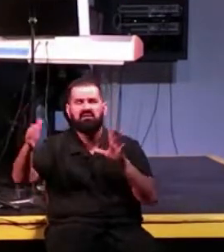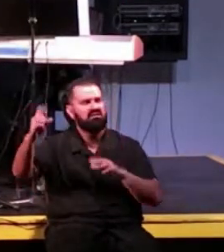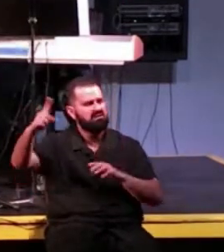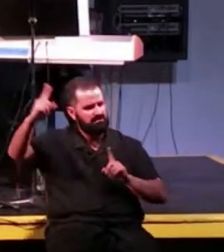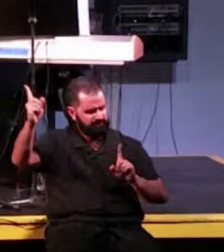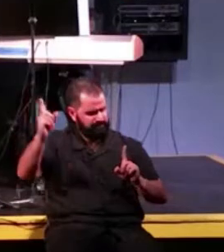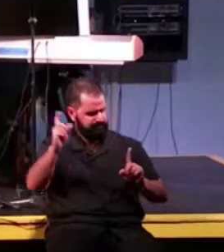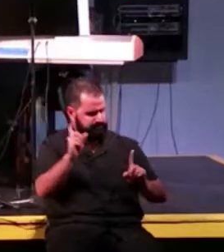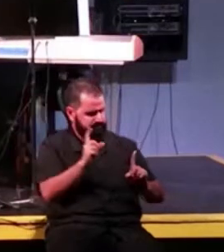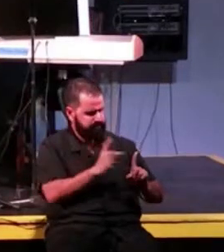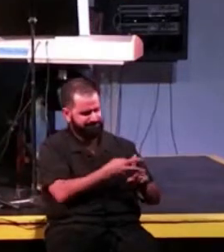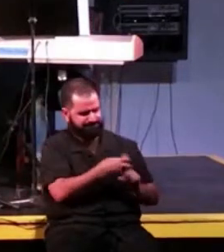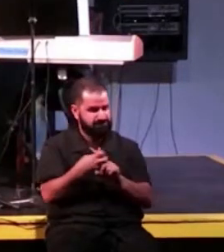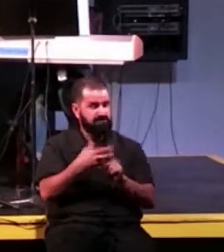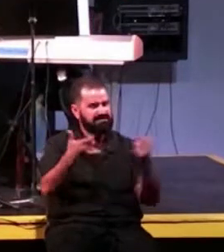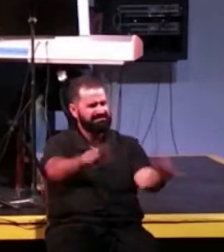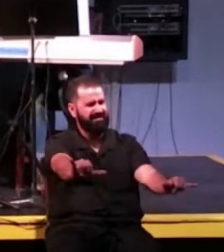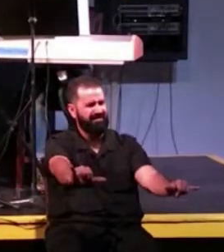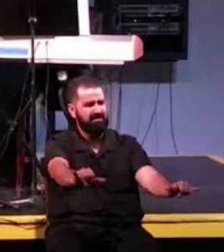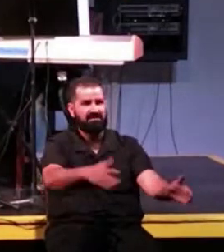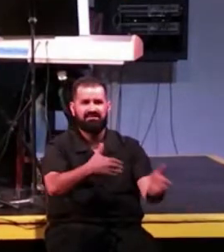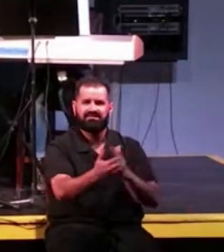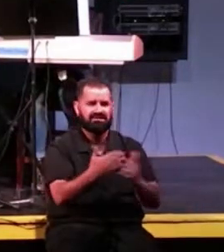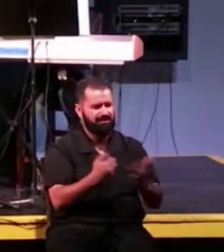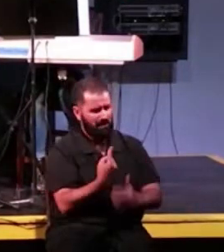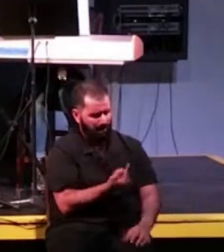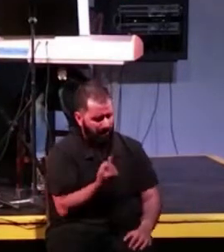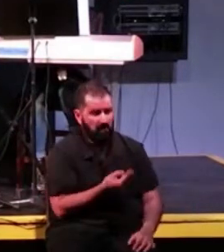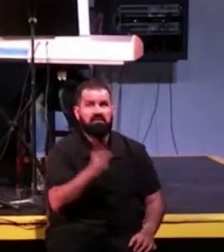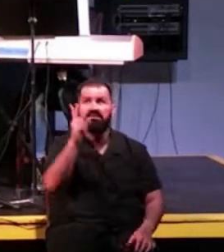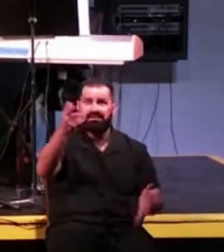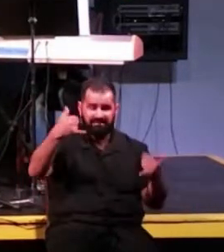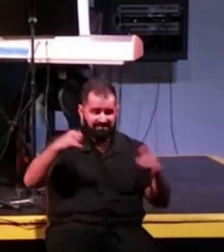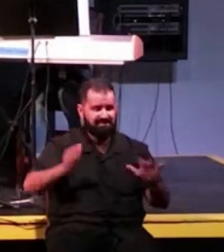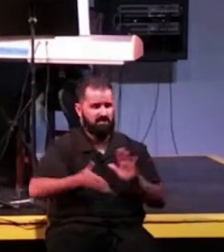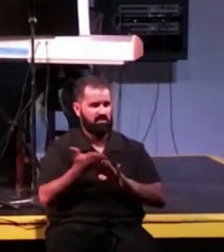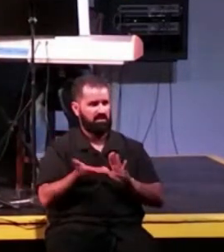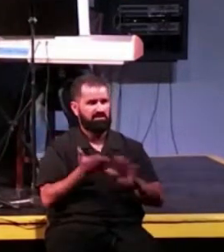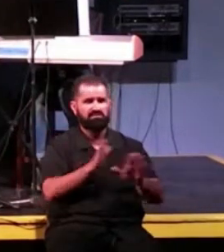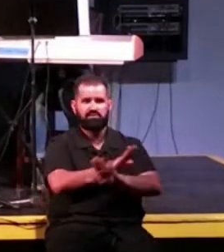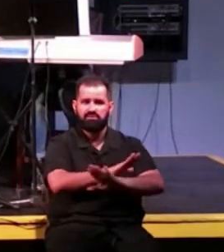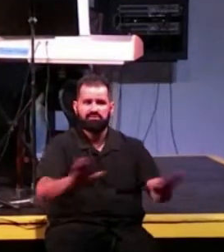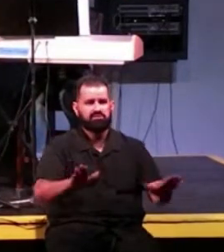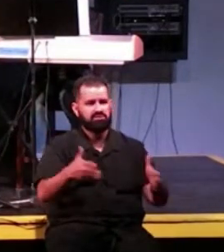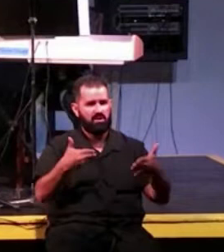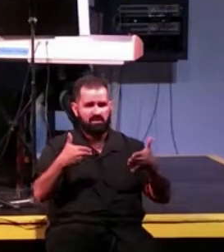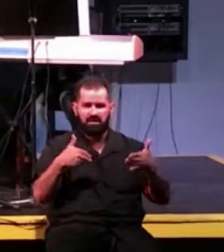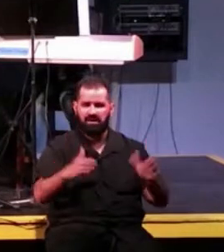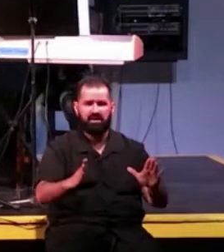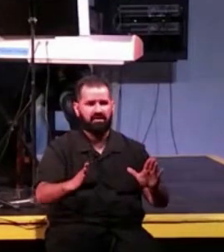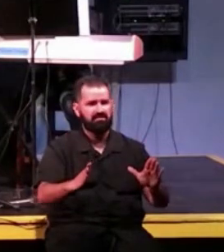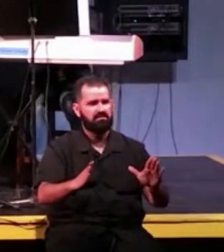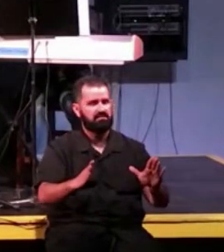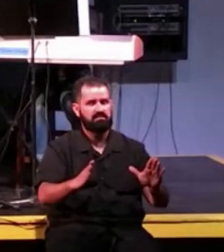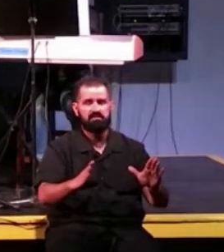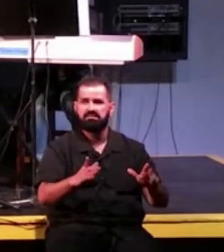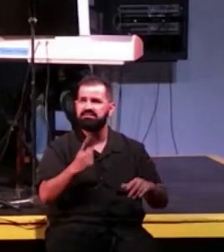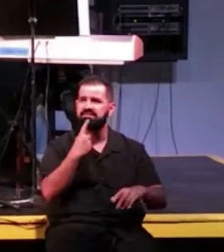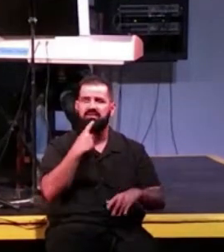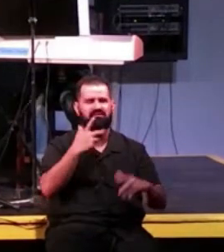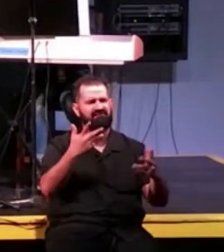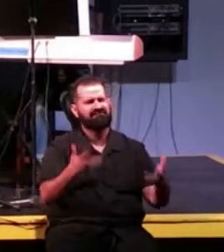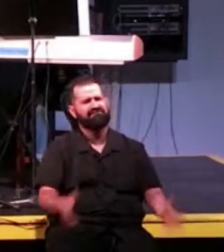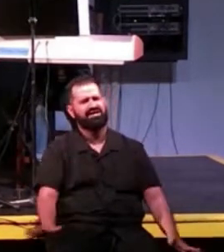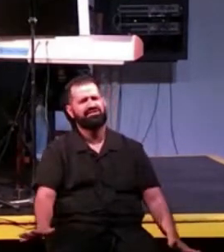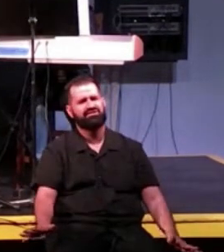that still works when you're alone? Don't let the storm tell you it's over. With every